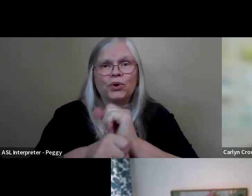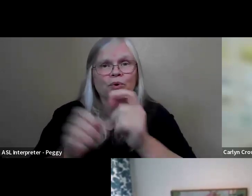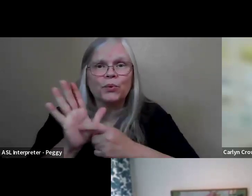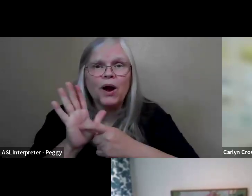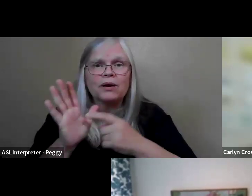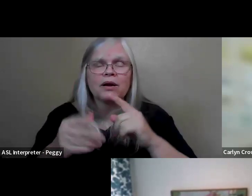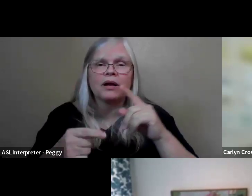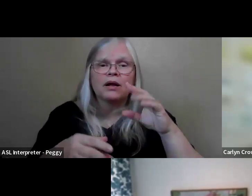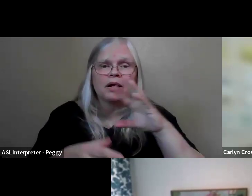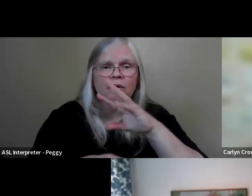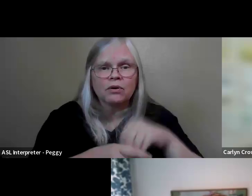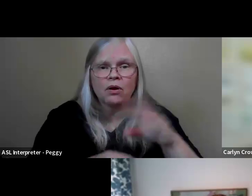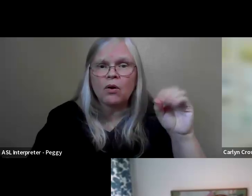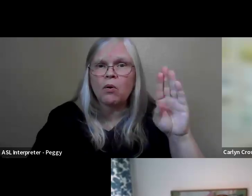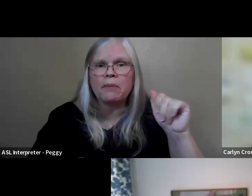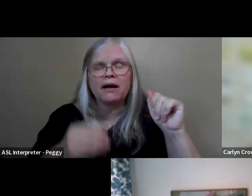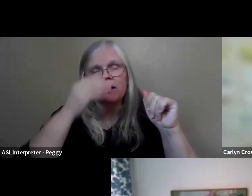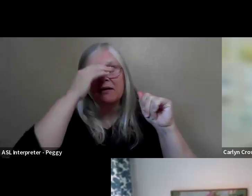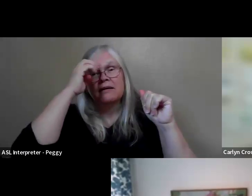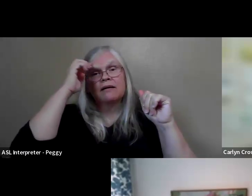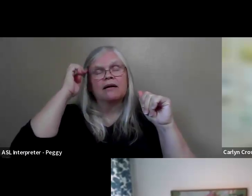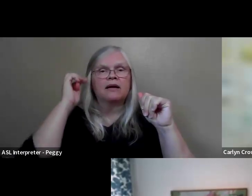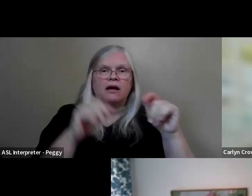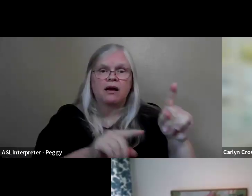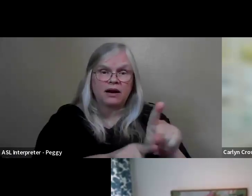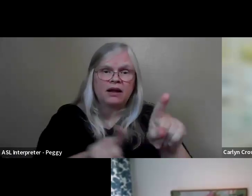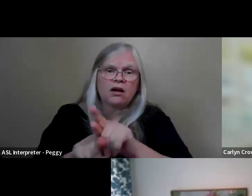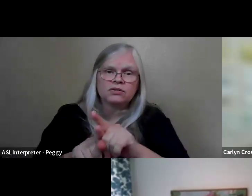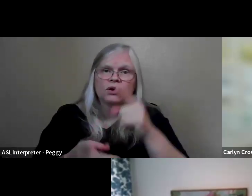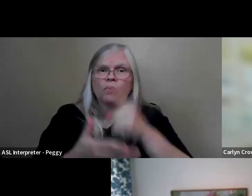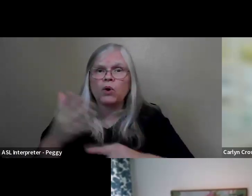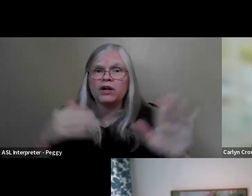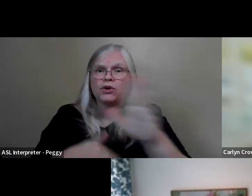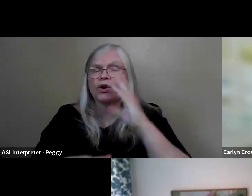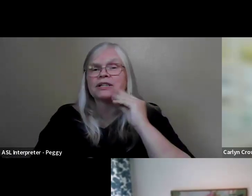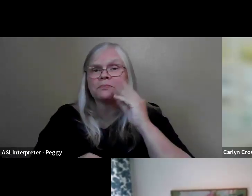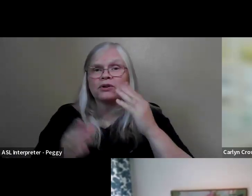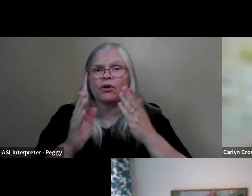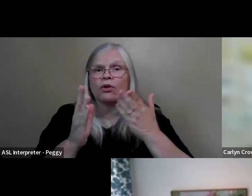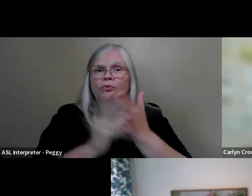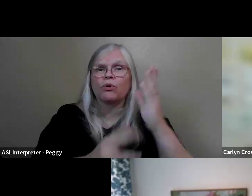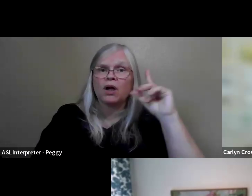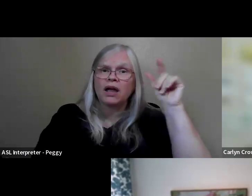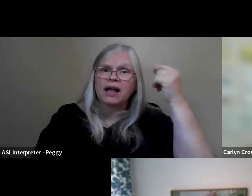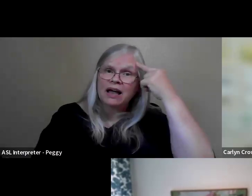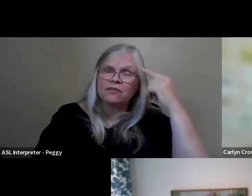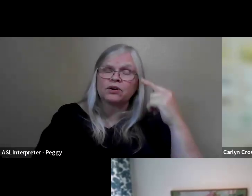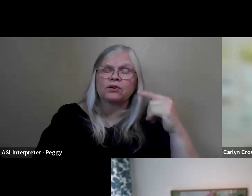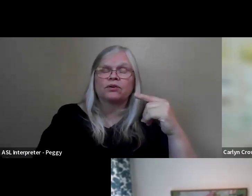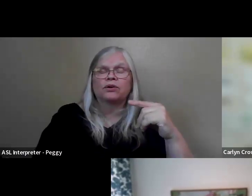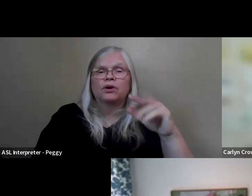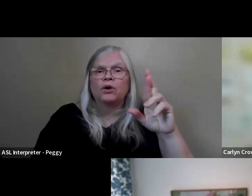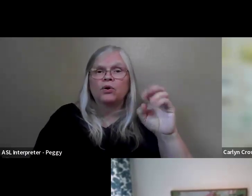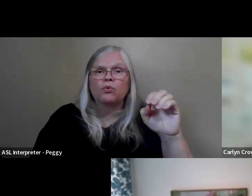of OBA that are in addition then to what you're experiencing through Governor Reynolds' initiative for work